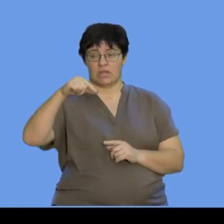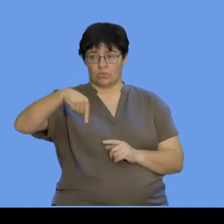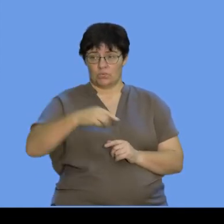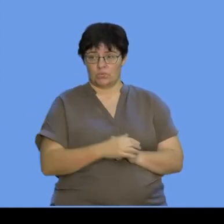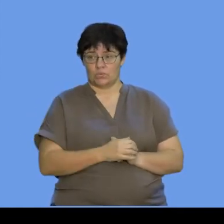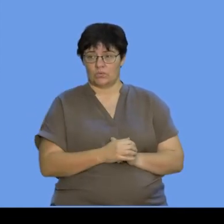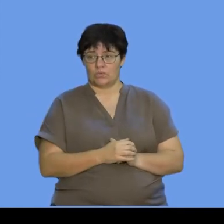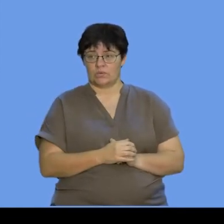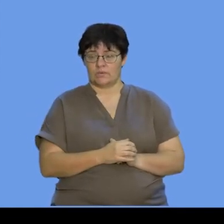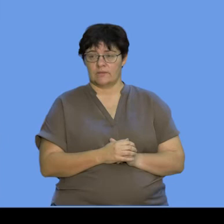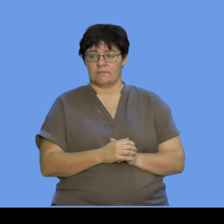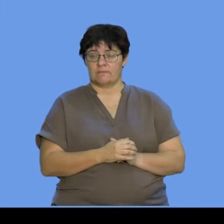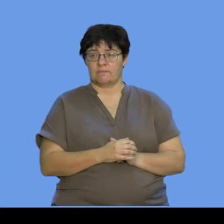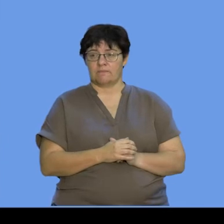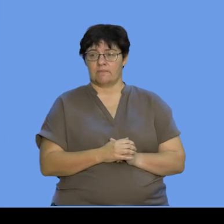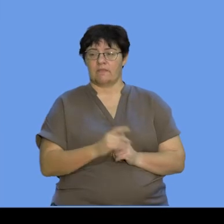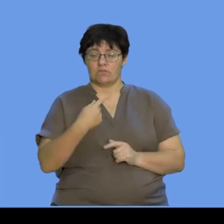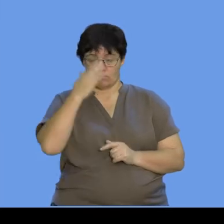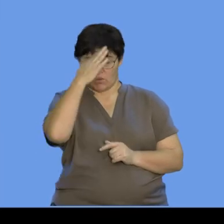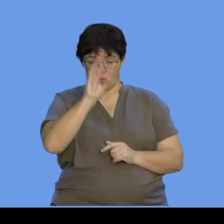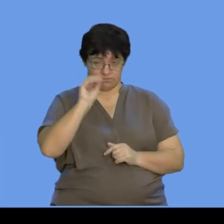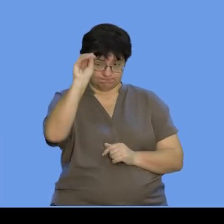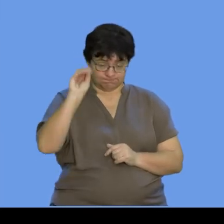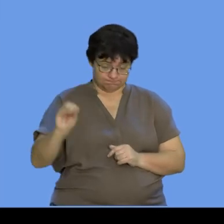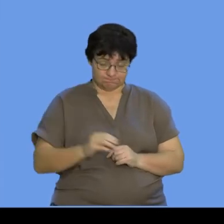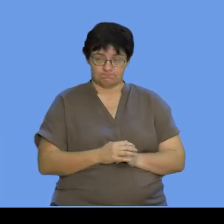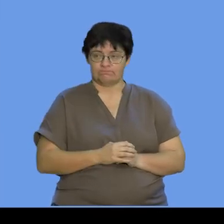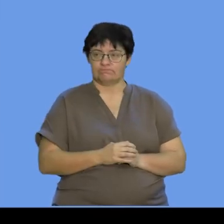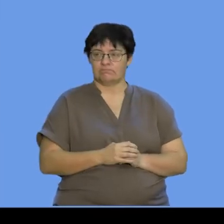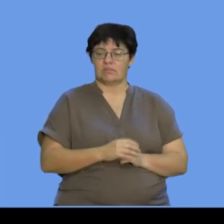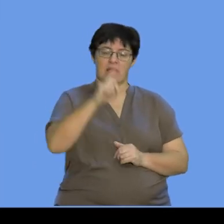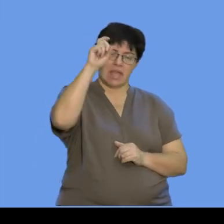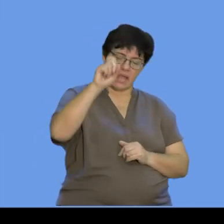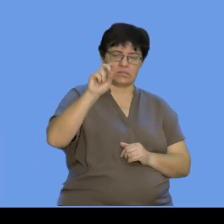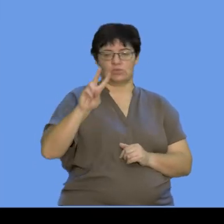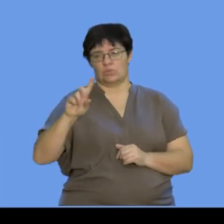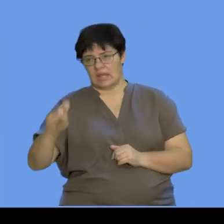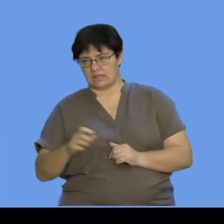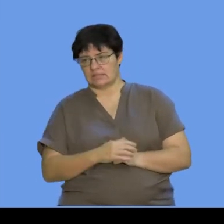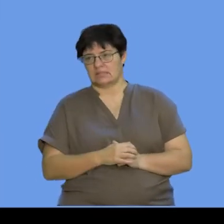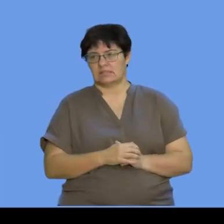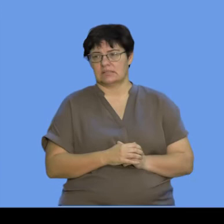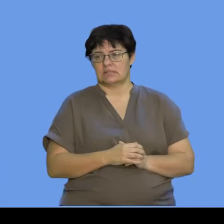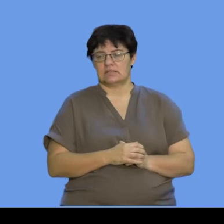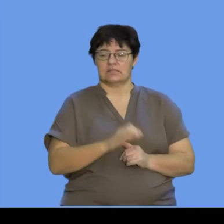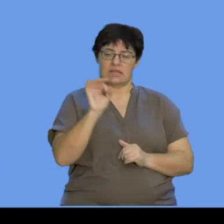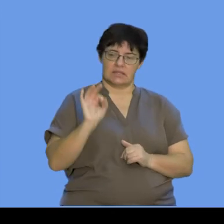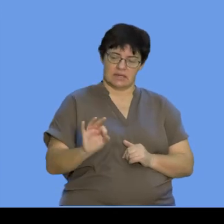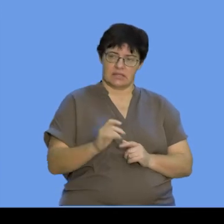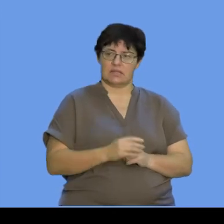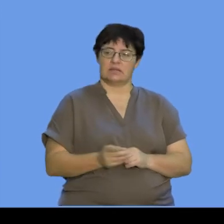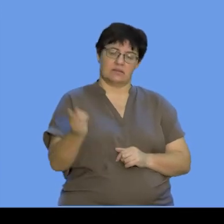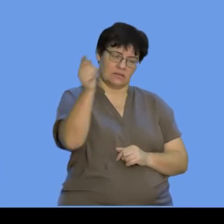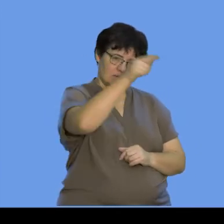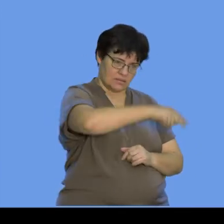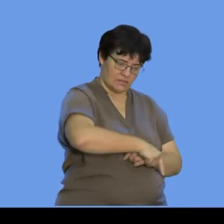to BQ, right? I'm going to firstly write what I know. That is x, that is 2x.